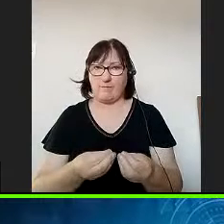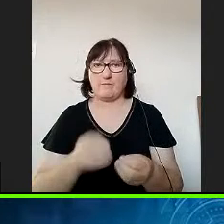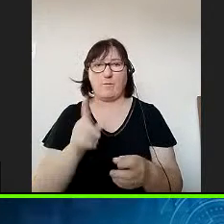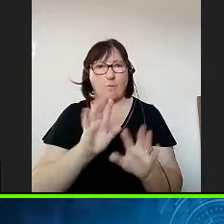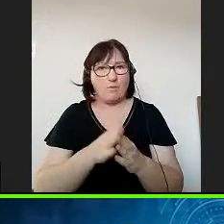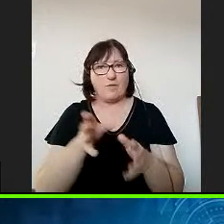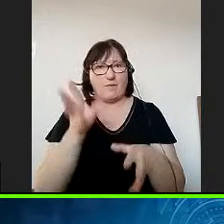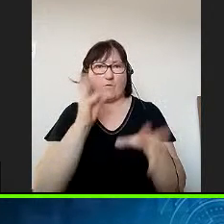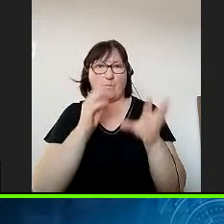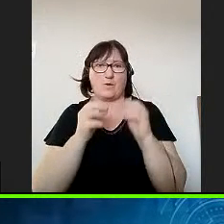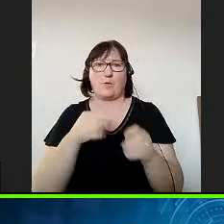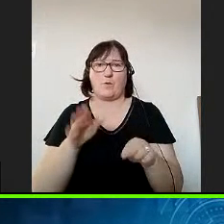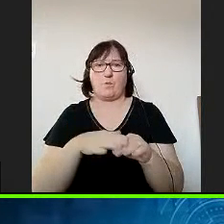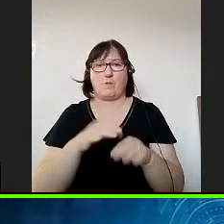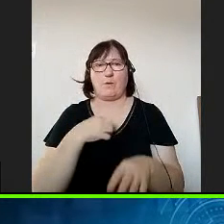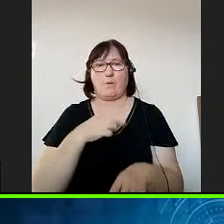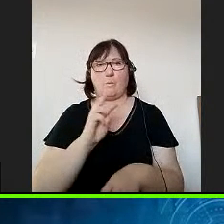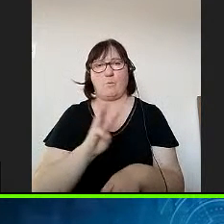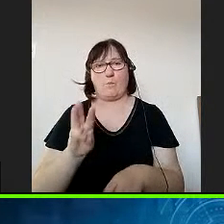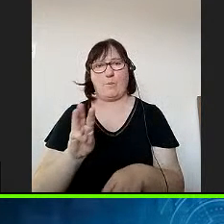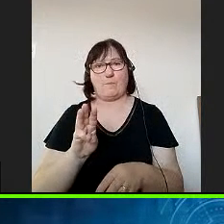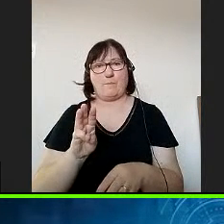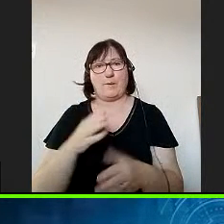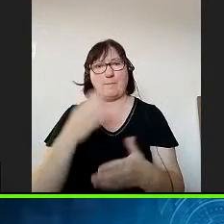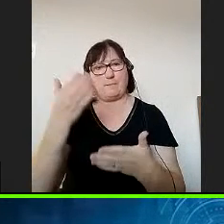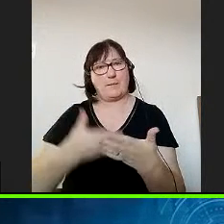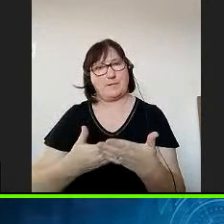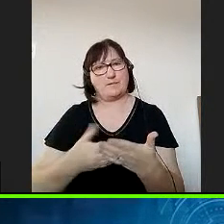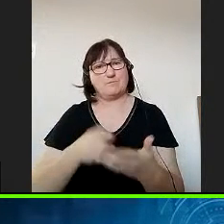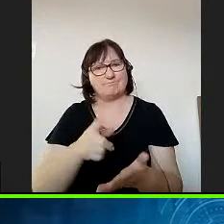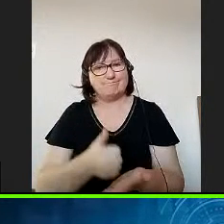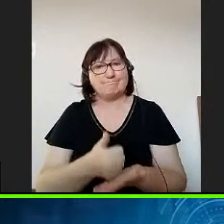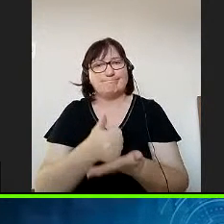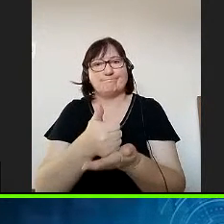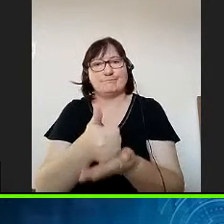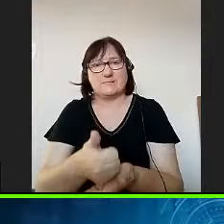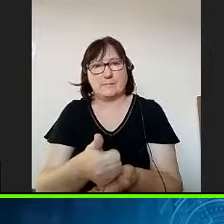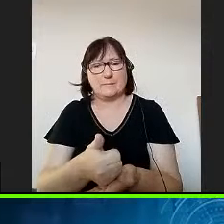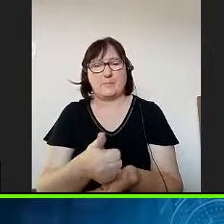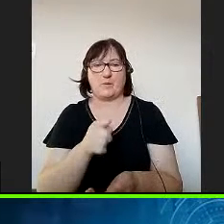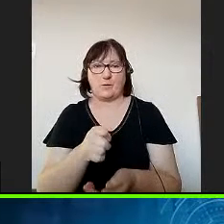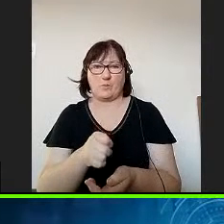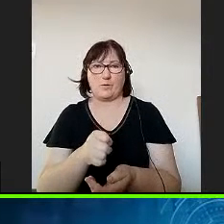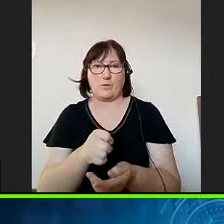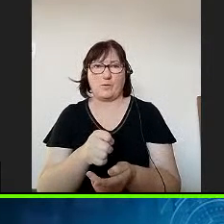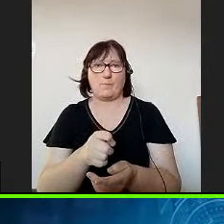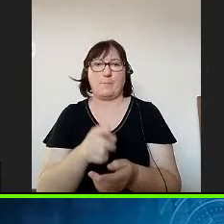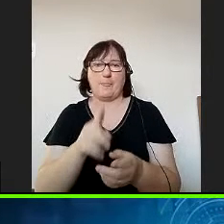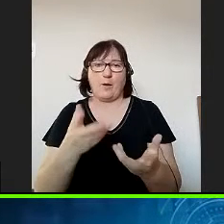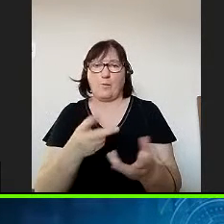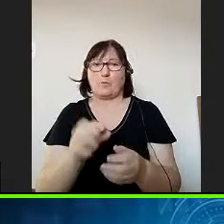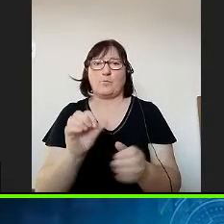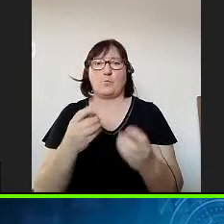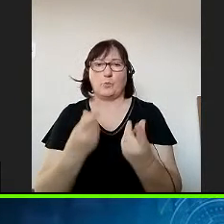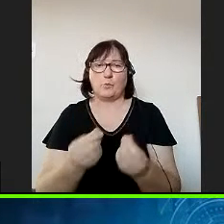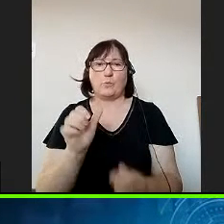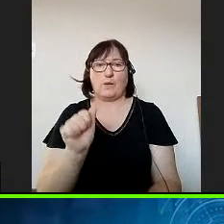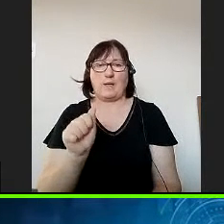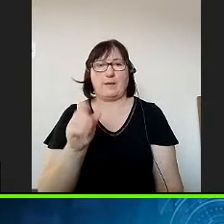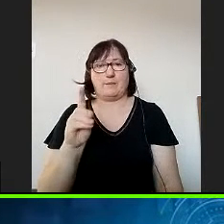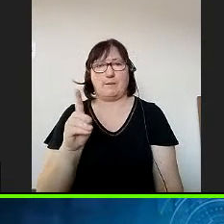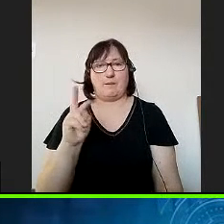it basically helps and assists you in the submission of your ADR processes. So thank you very much for the